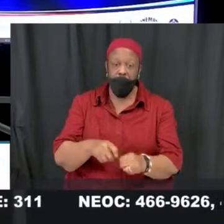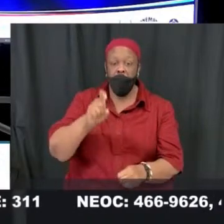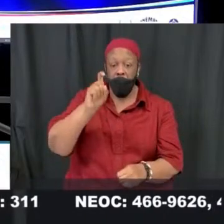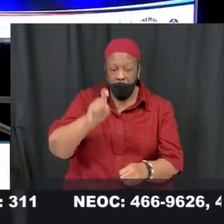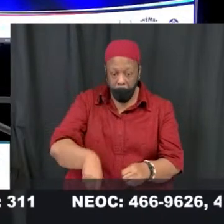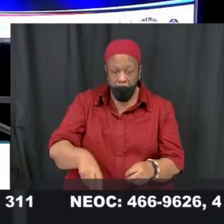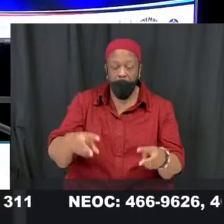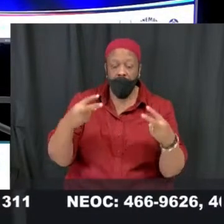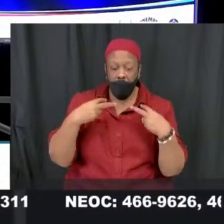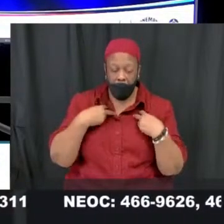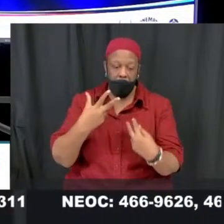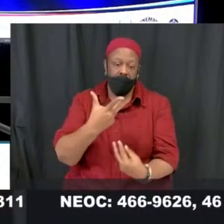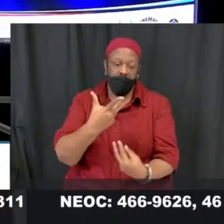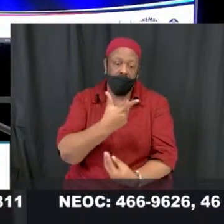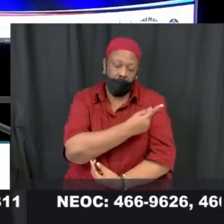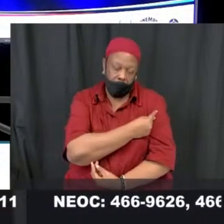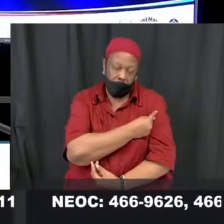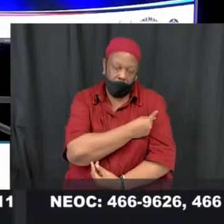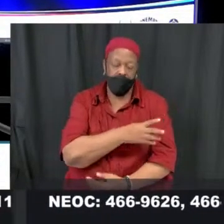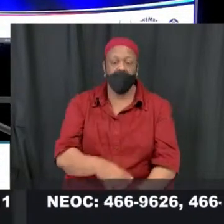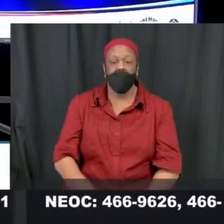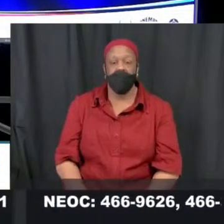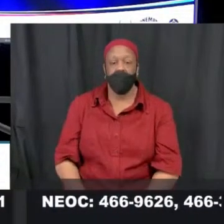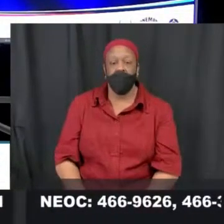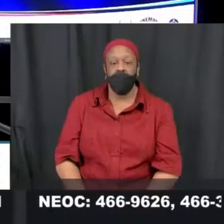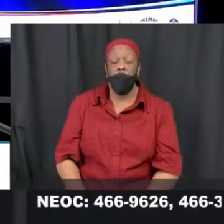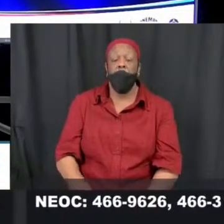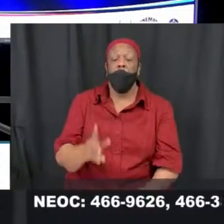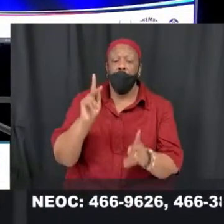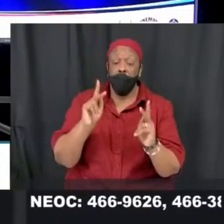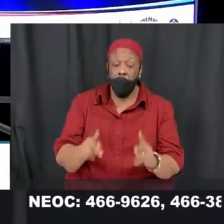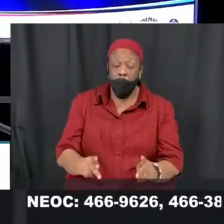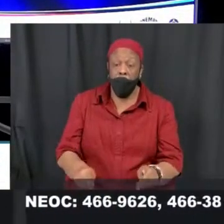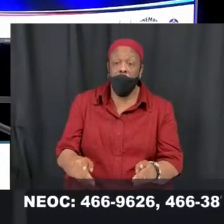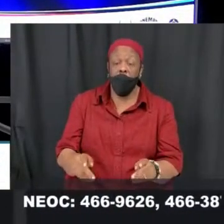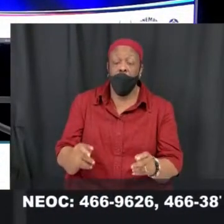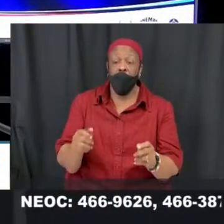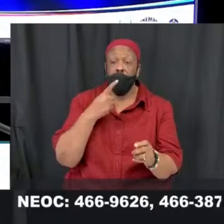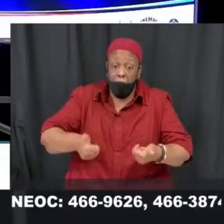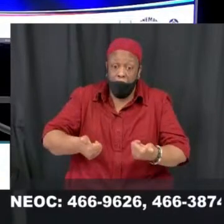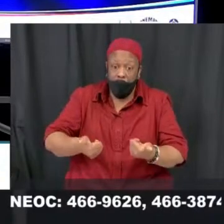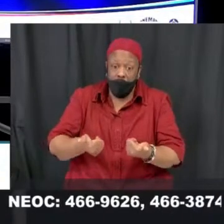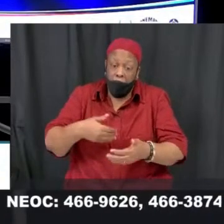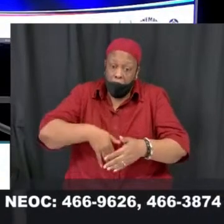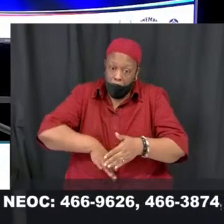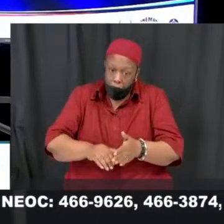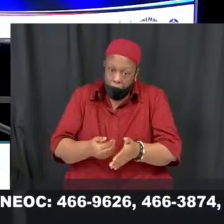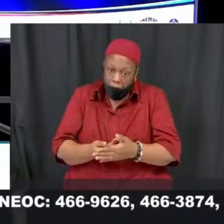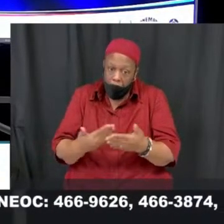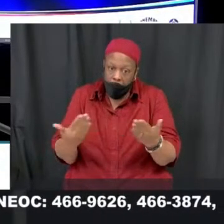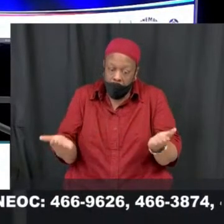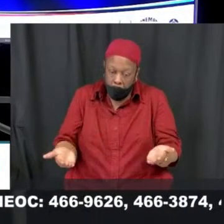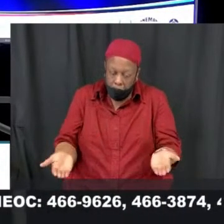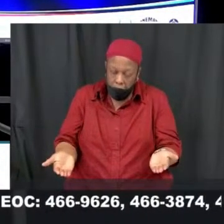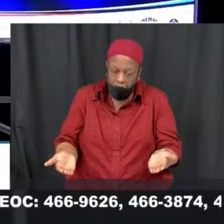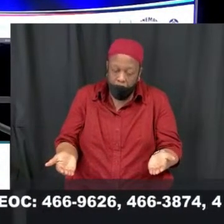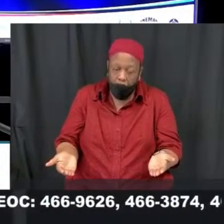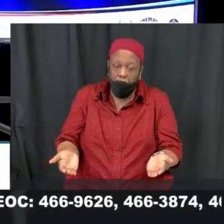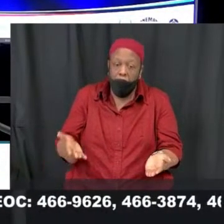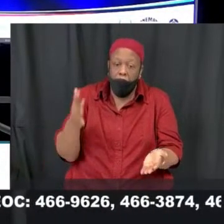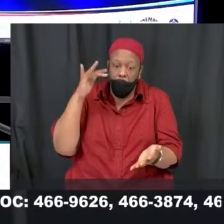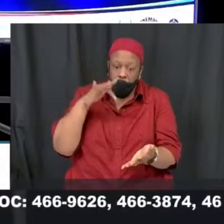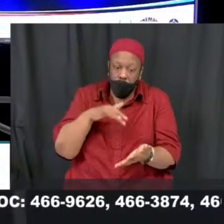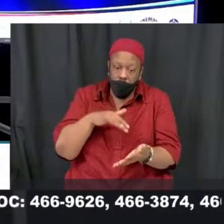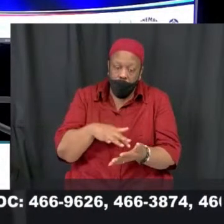comes to sheltering, we actually apply a part of the body system where we appeal to neighbors to take